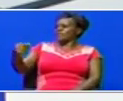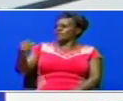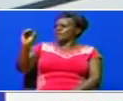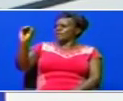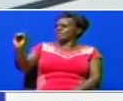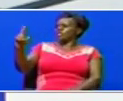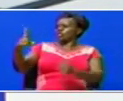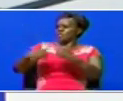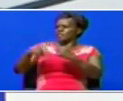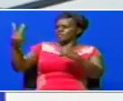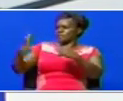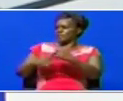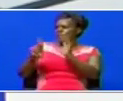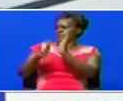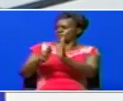45,067, representing